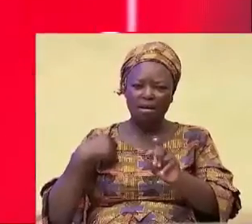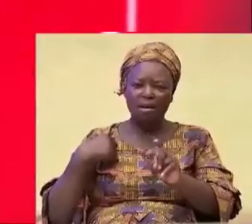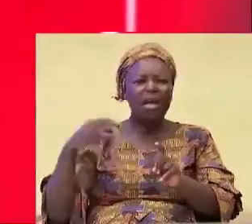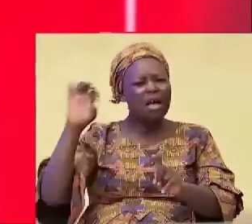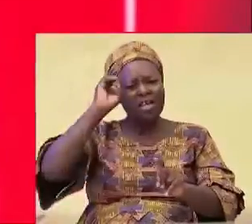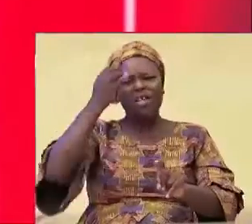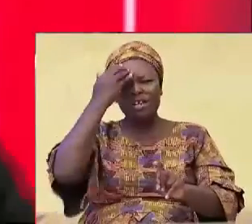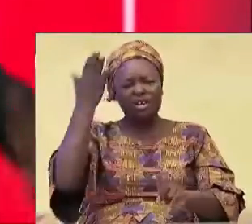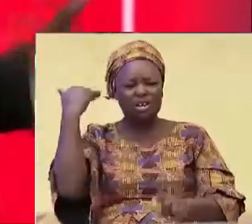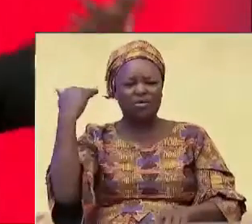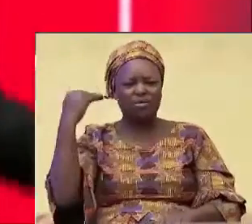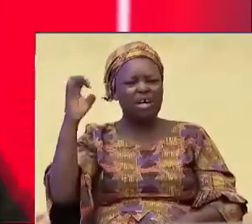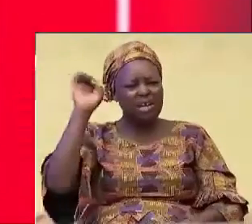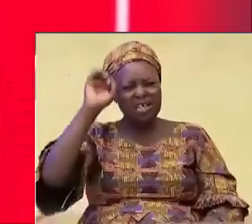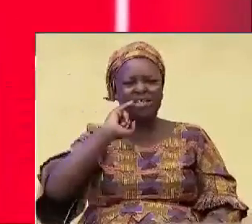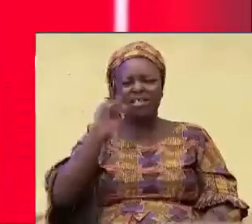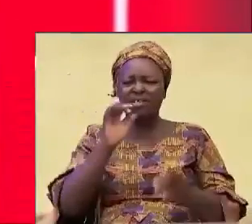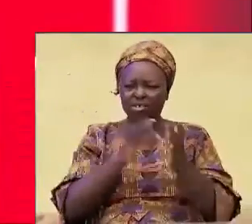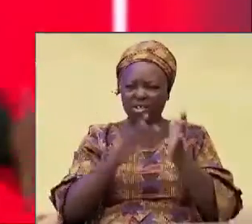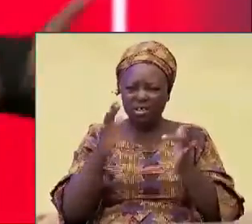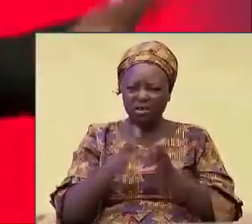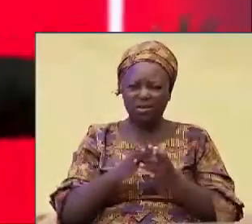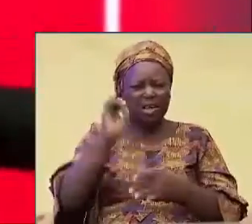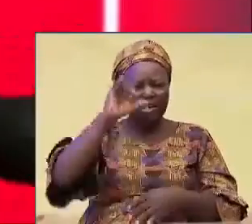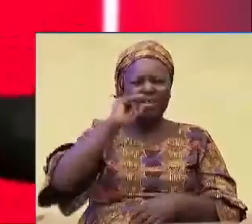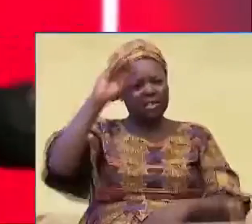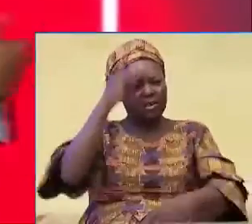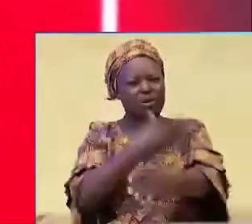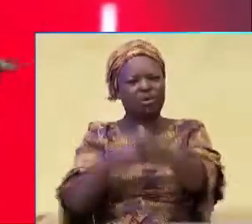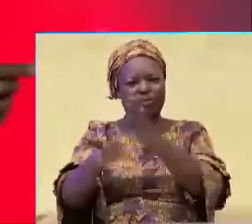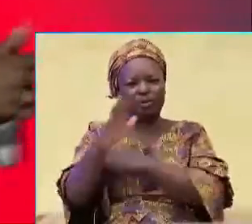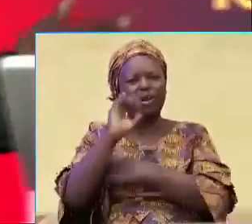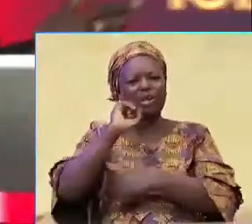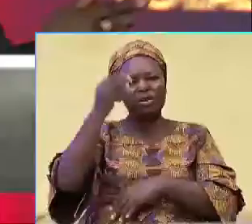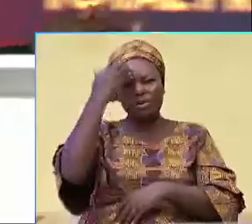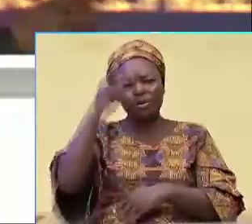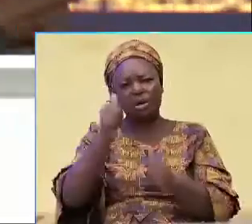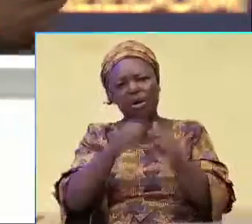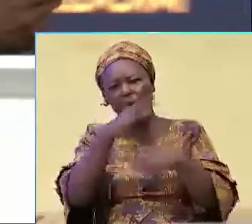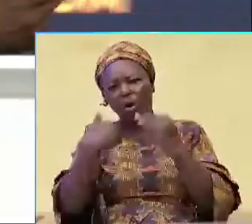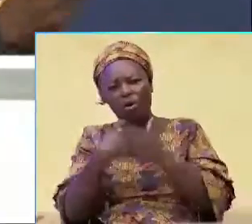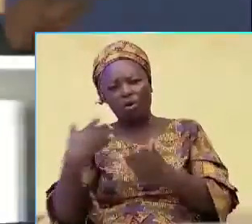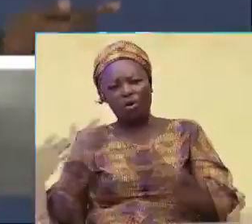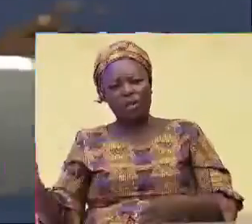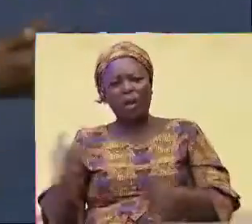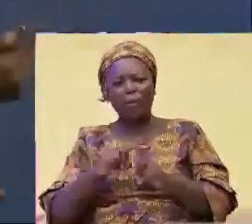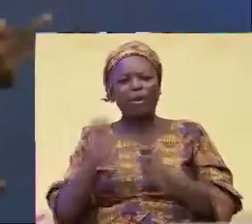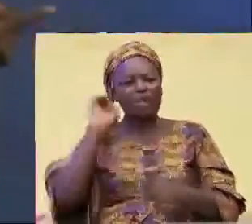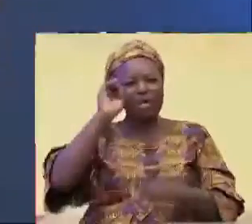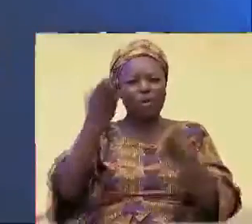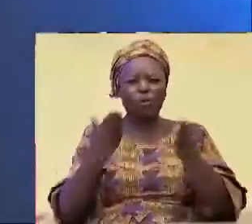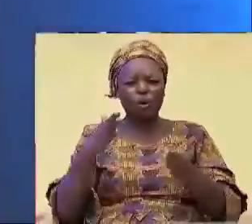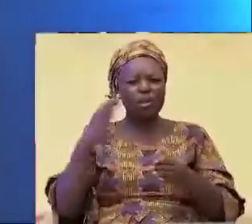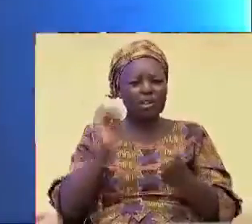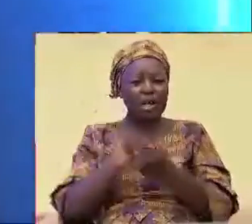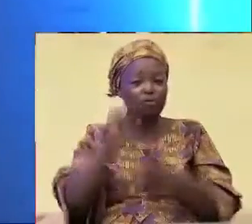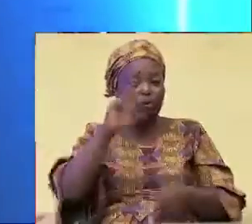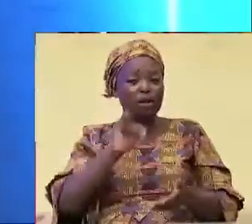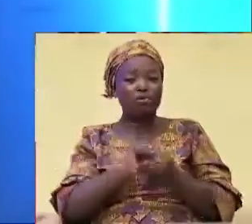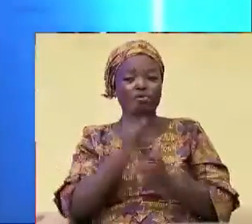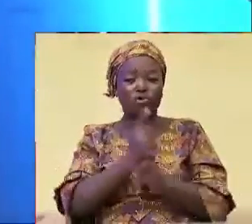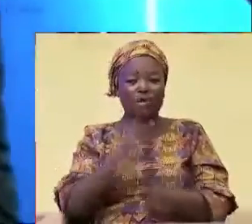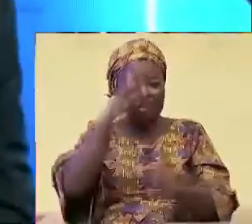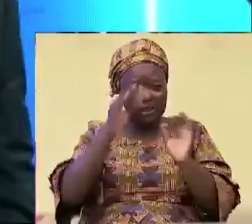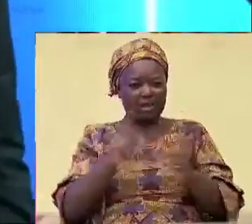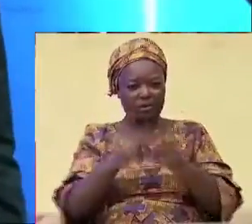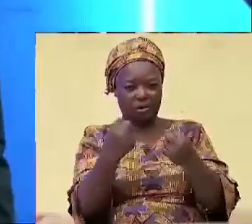Jesus, is the Son of God. He knows all things, but he wanted the woman to come out,